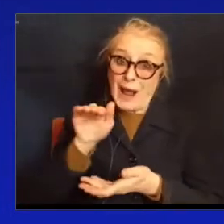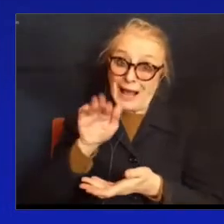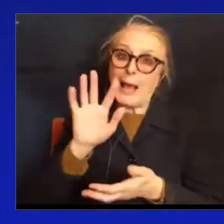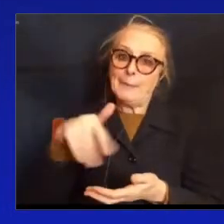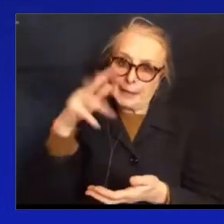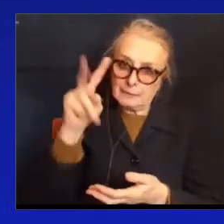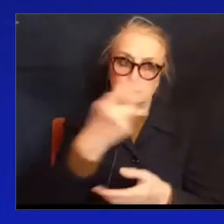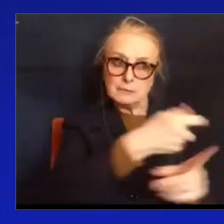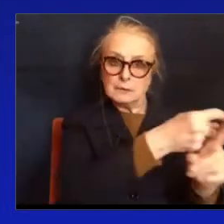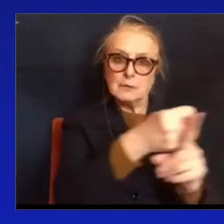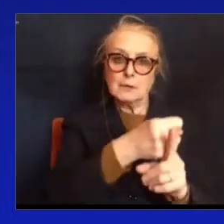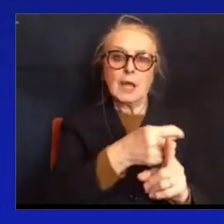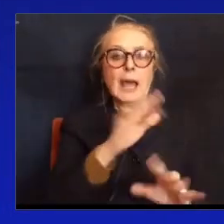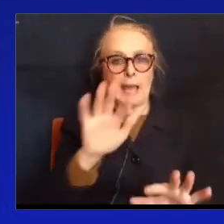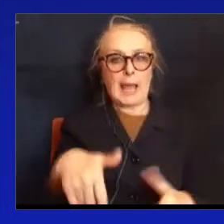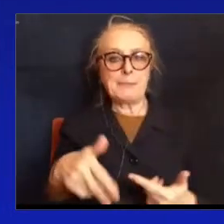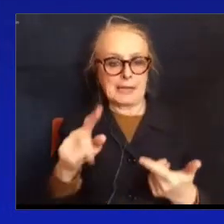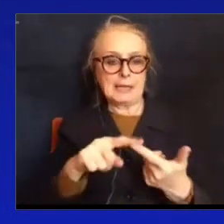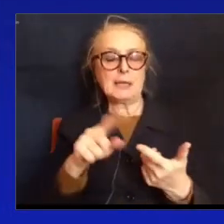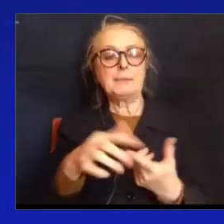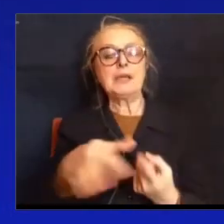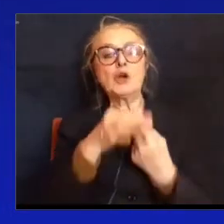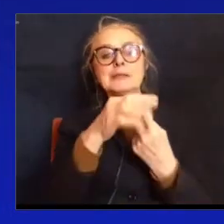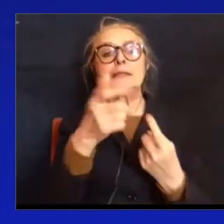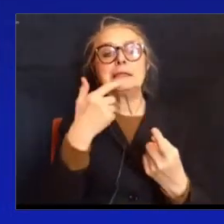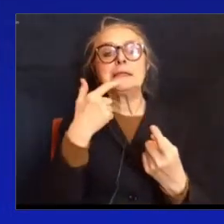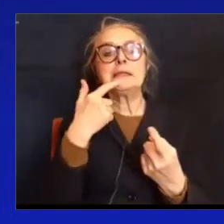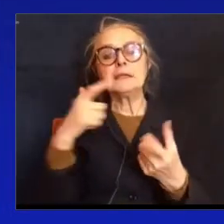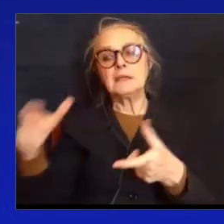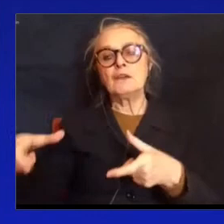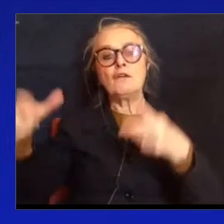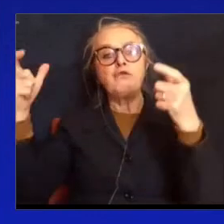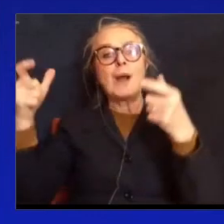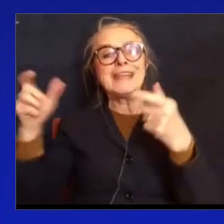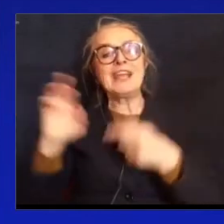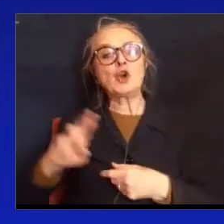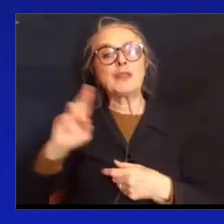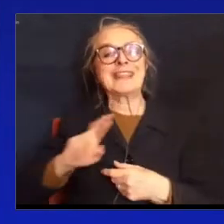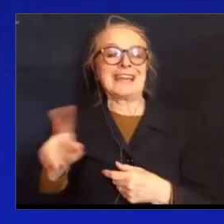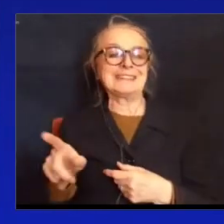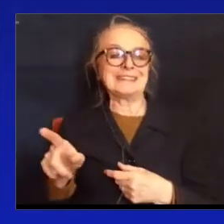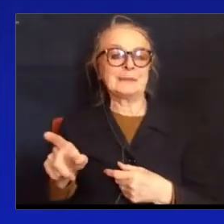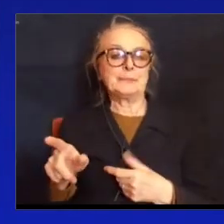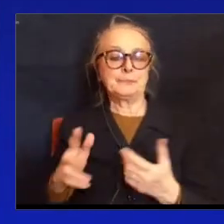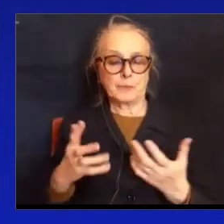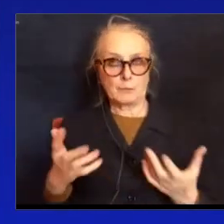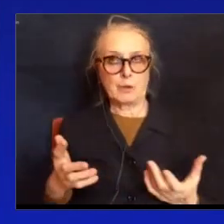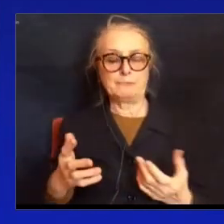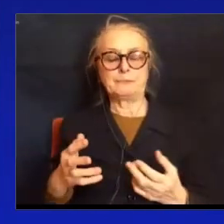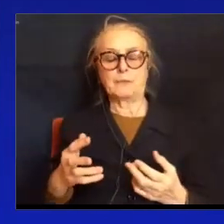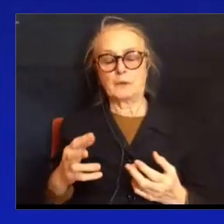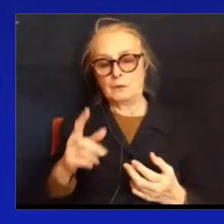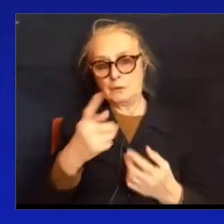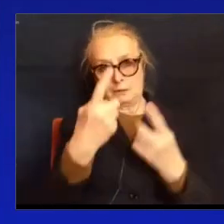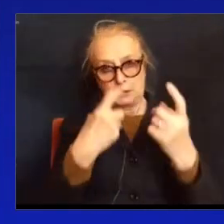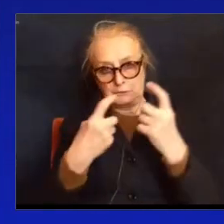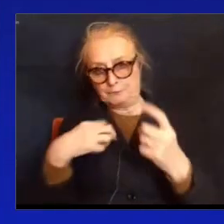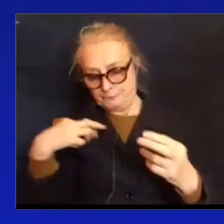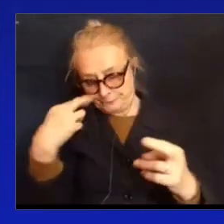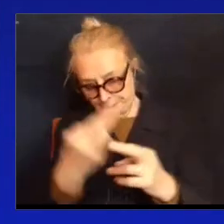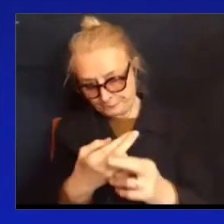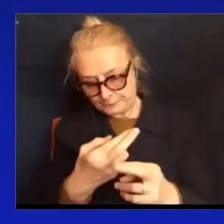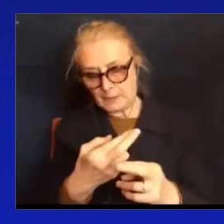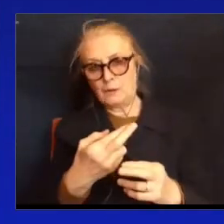vaccine. So I guess directly to your question, I think we're in not troubling times, but in times where we're going to have to make some